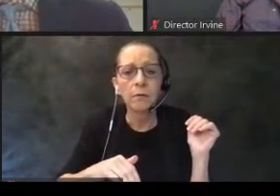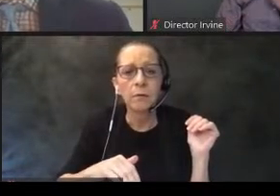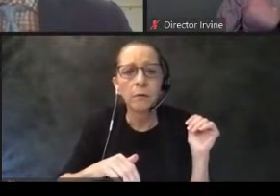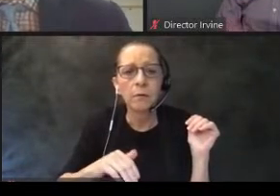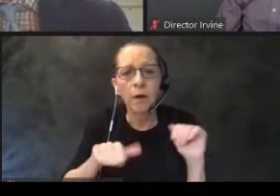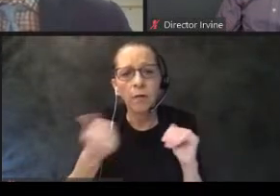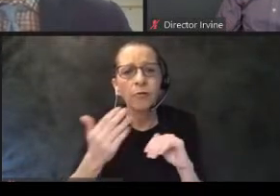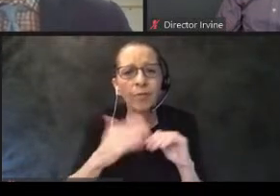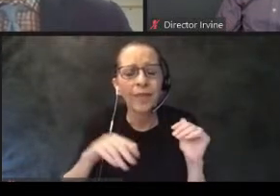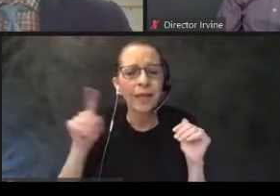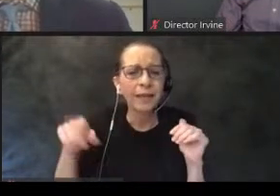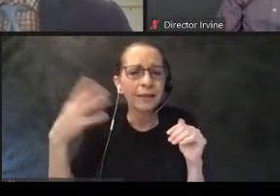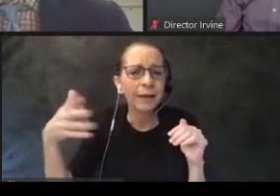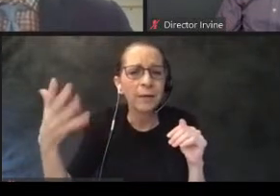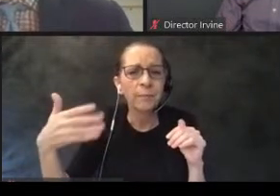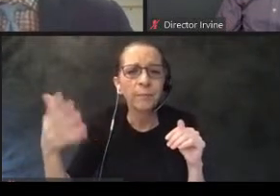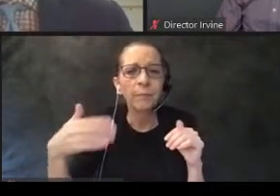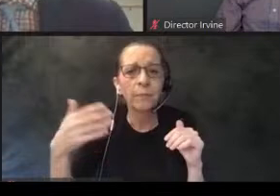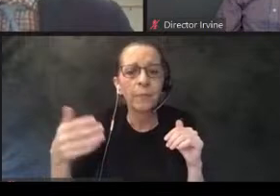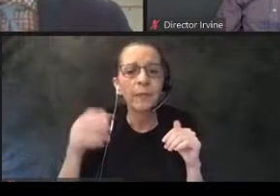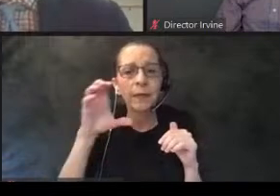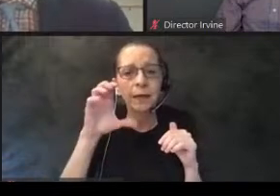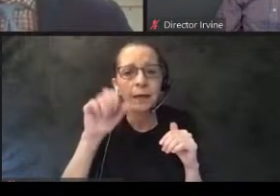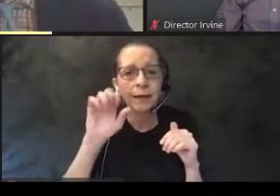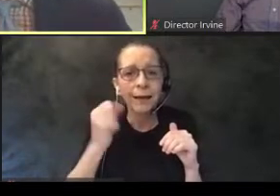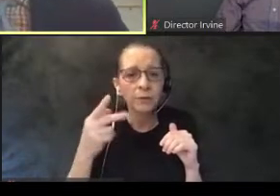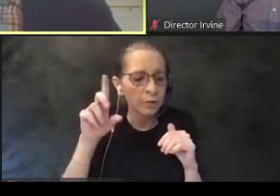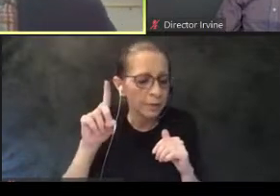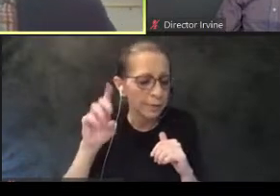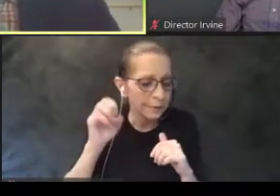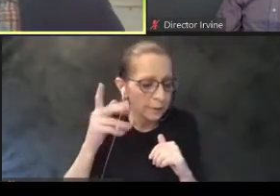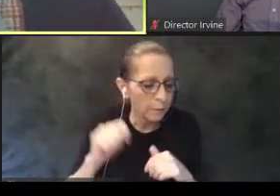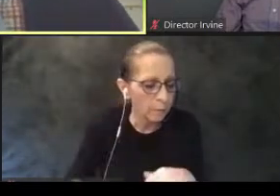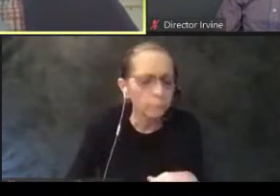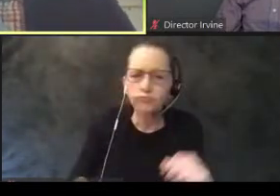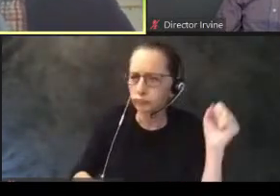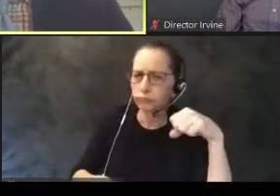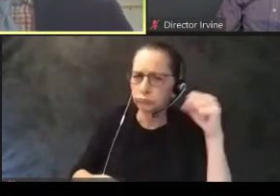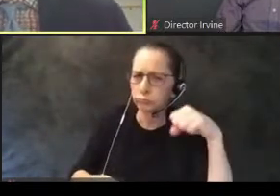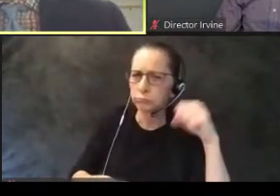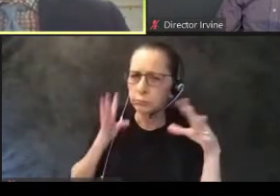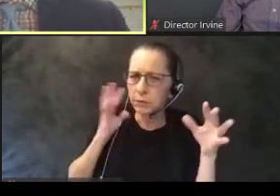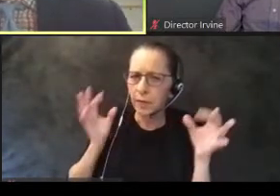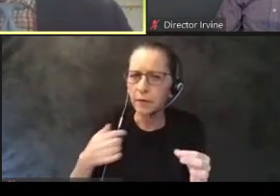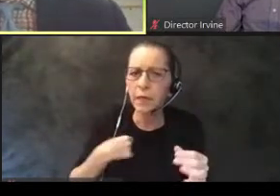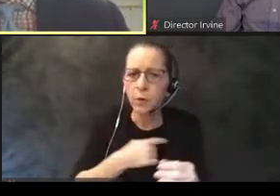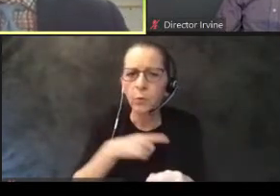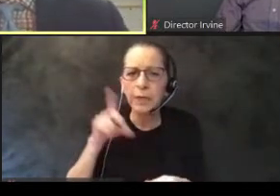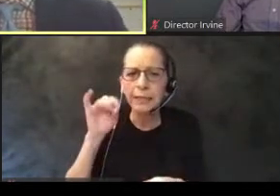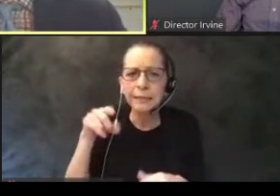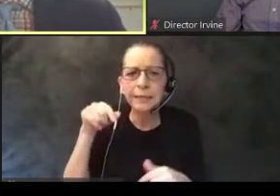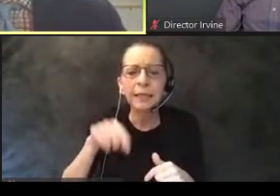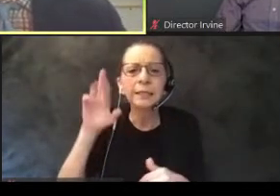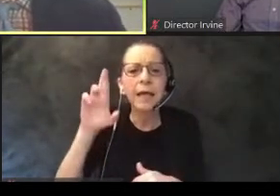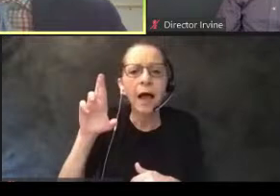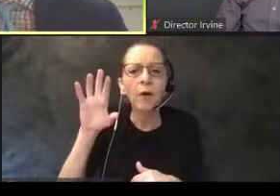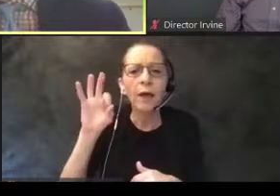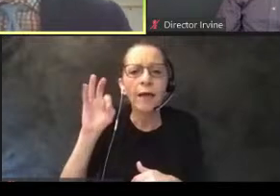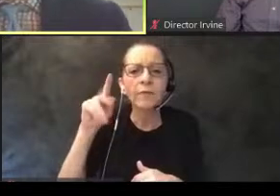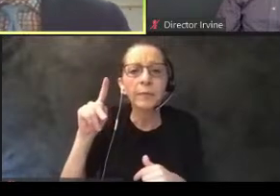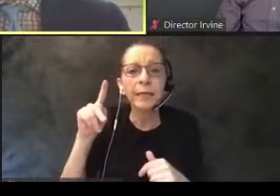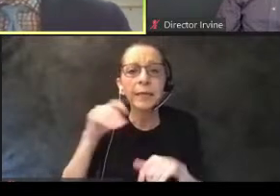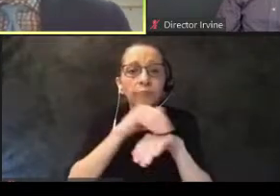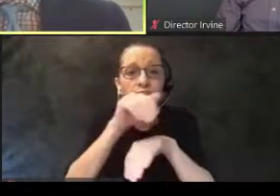beside Cash Depot? Yes, absolutely. You know, we've done this RFP several